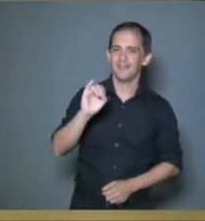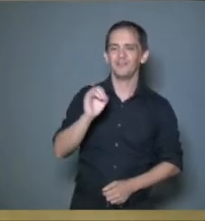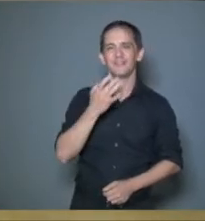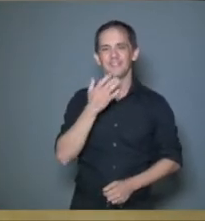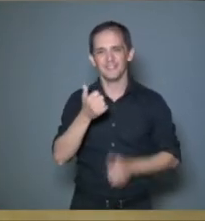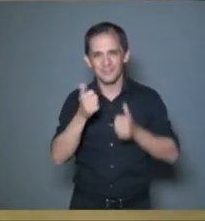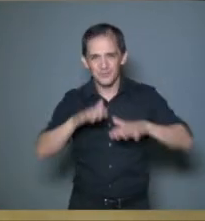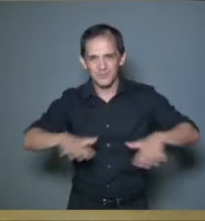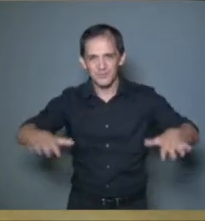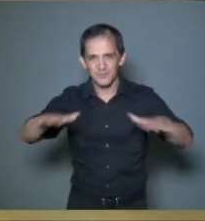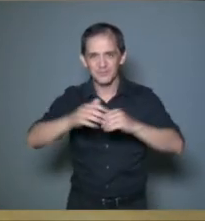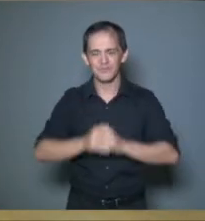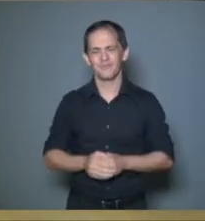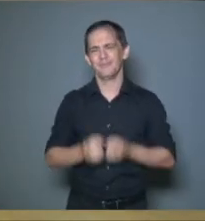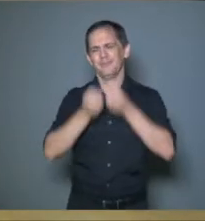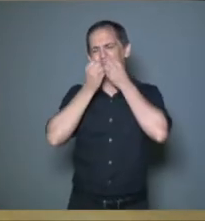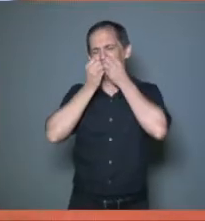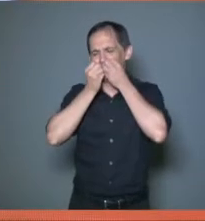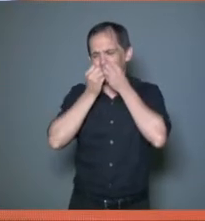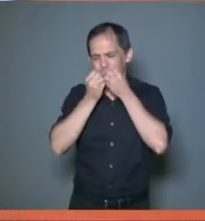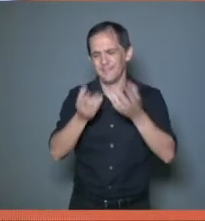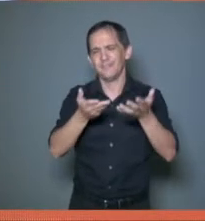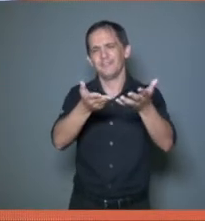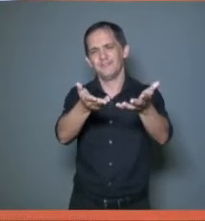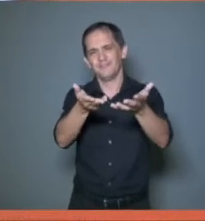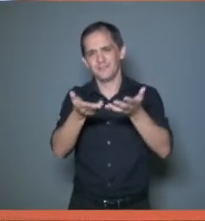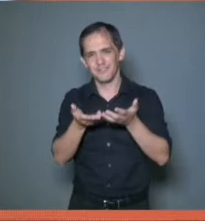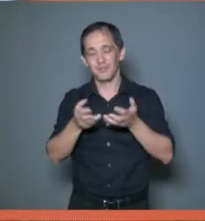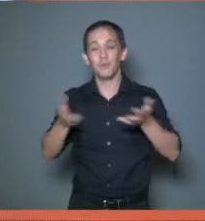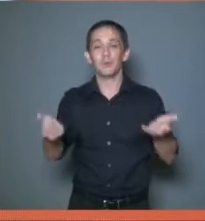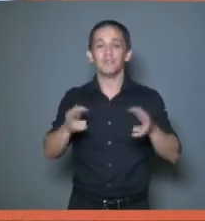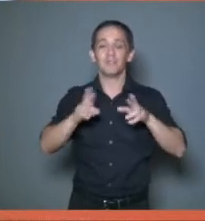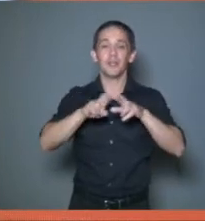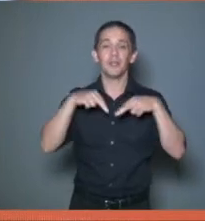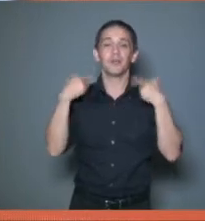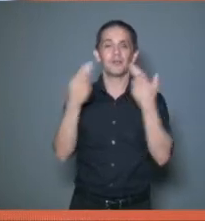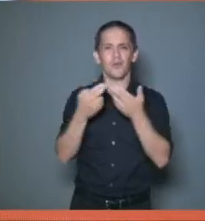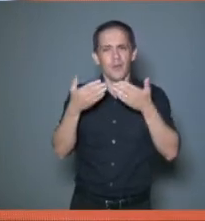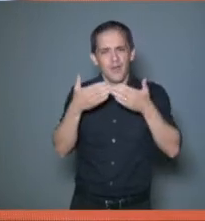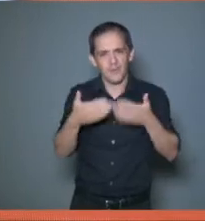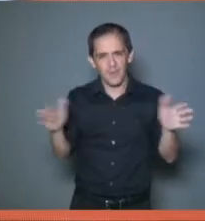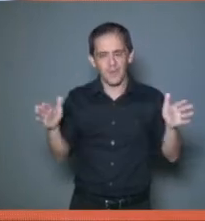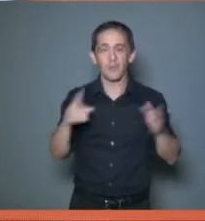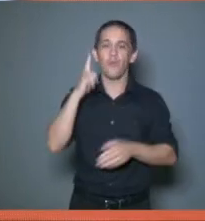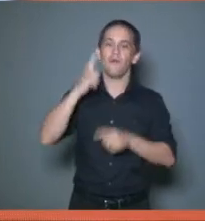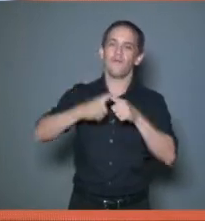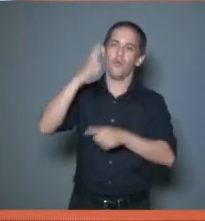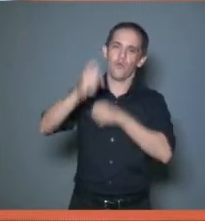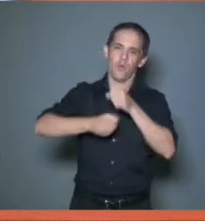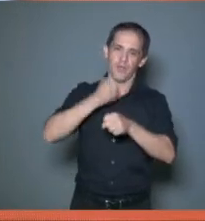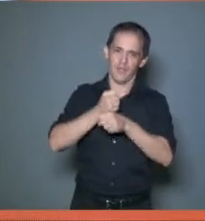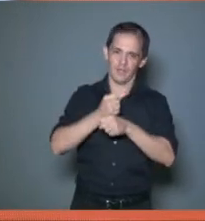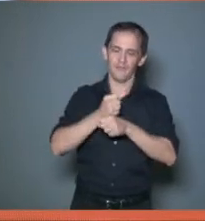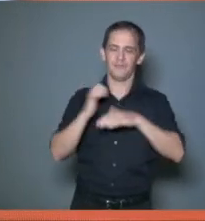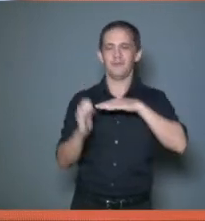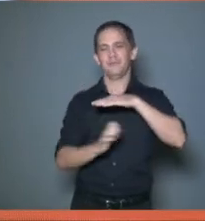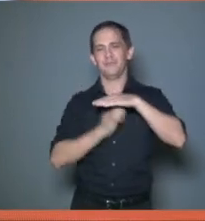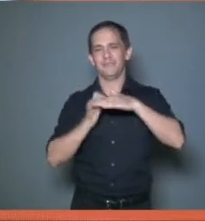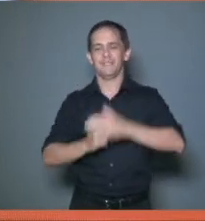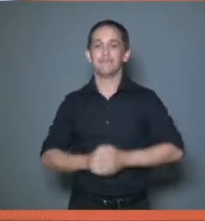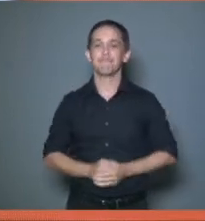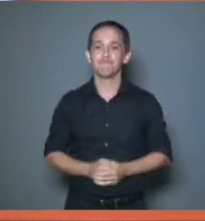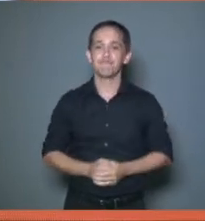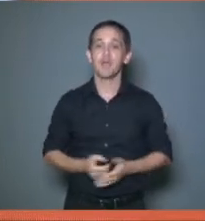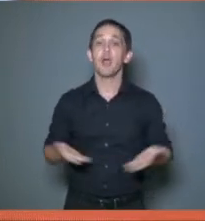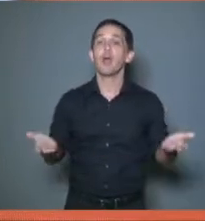Hello, good afternoon, everyone. Welcome to this public meeting we hold annually at